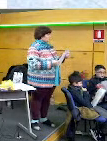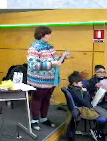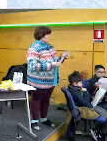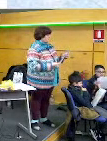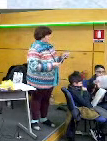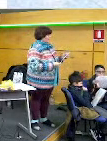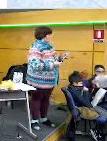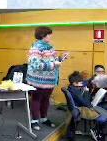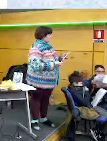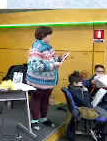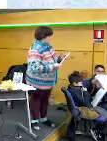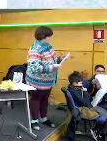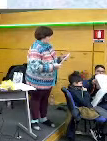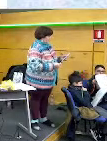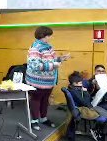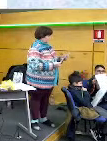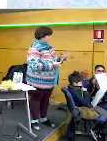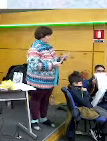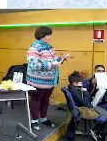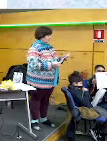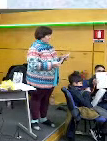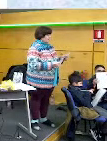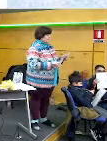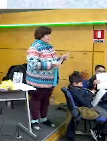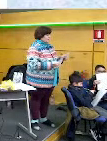Bicycle spoke by Jack Gillespie.